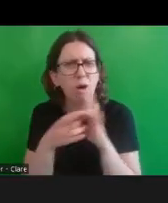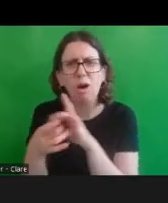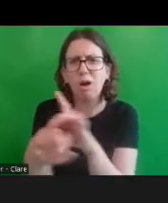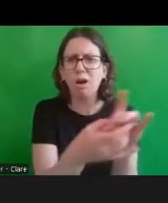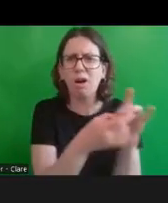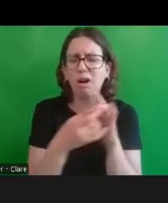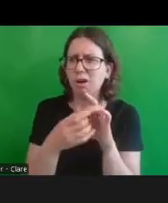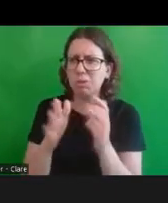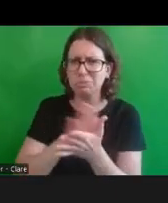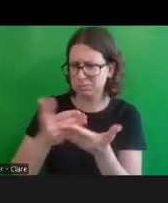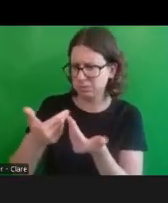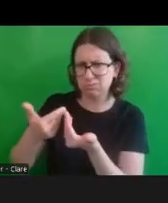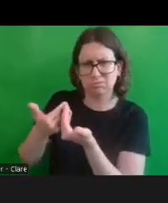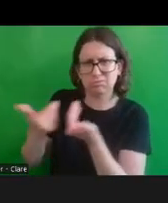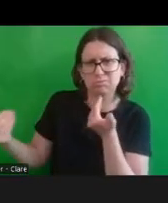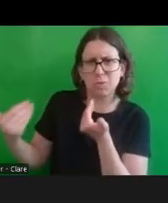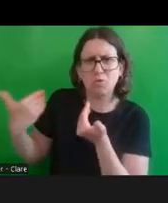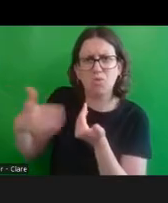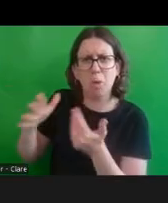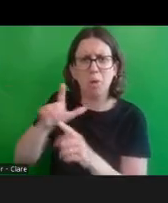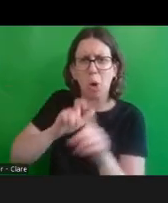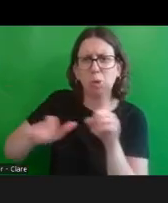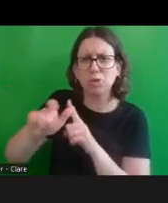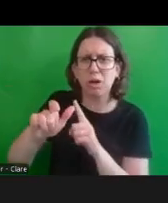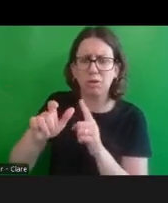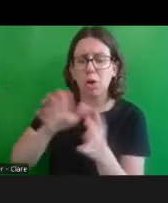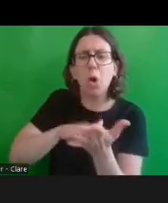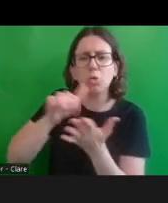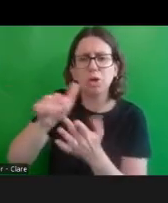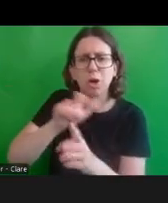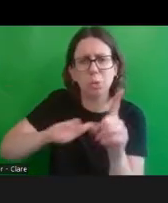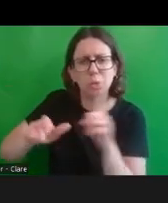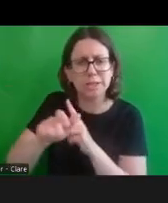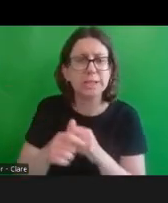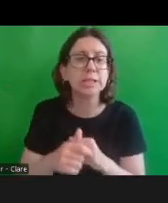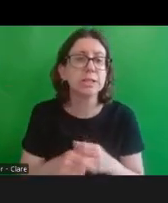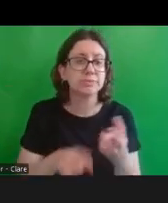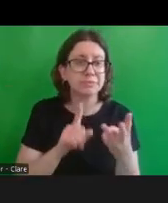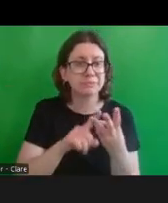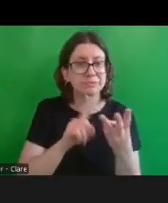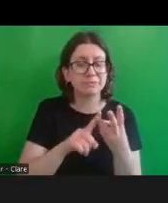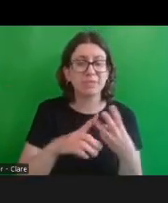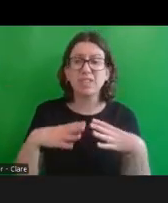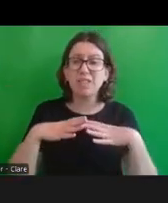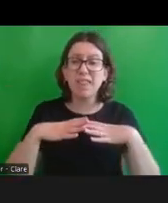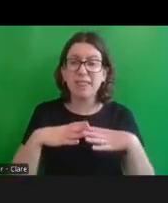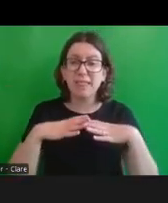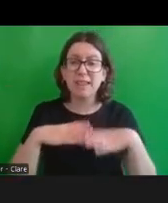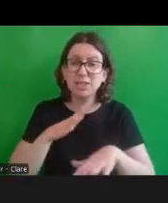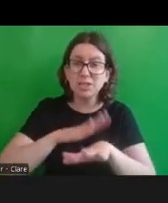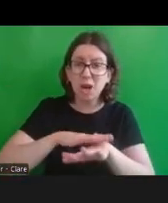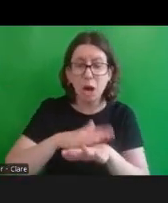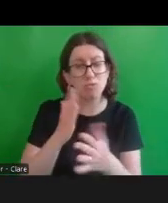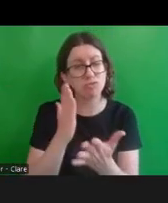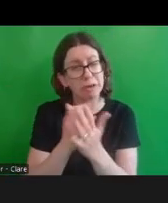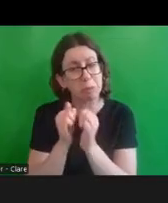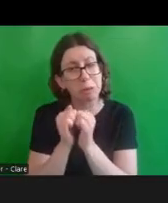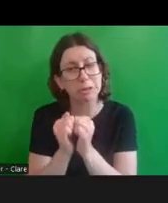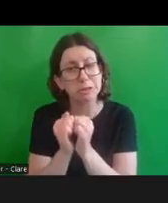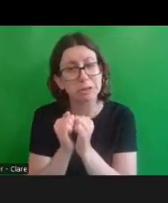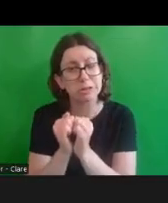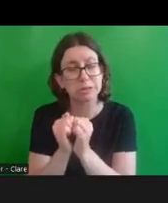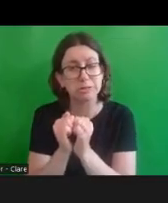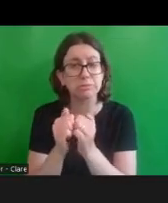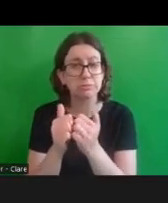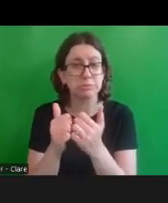your community. Third, in a world where our leisure time is increasingly precious to us and there's increasing